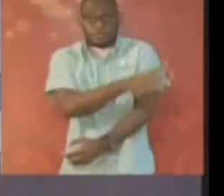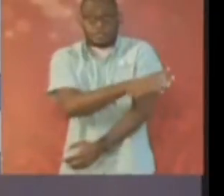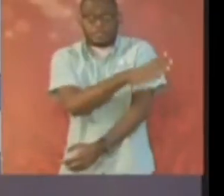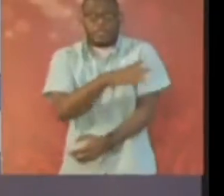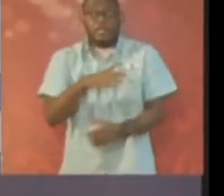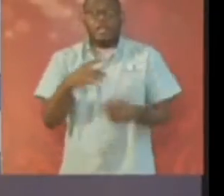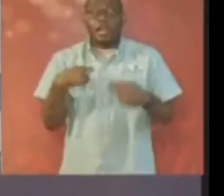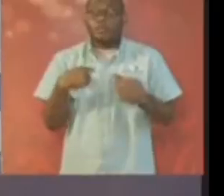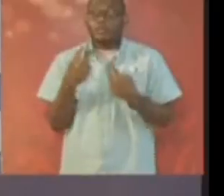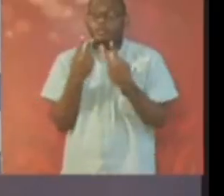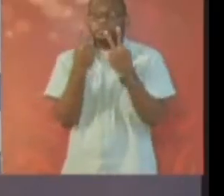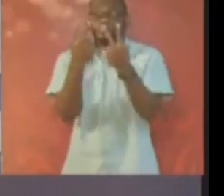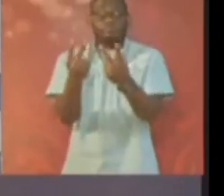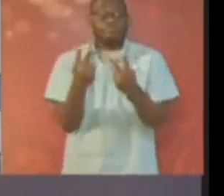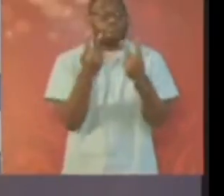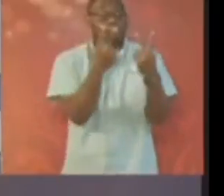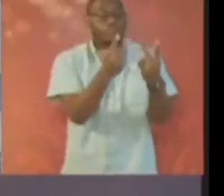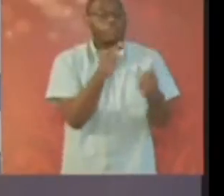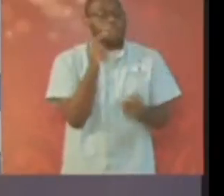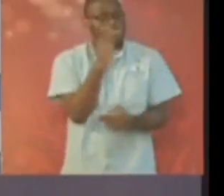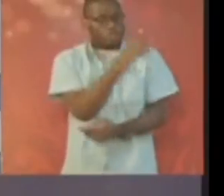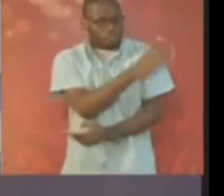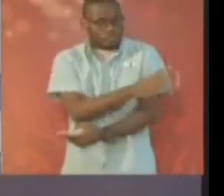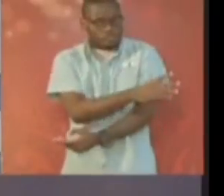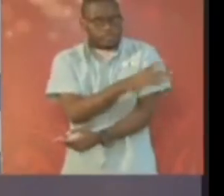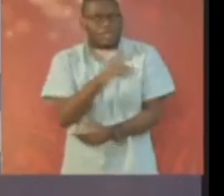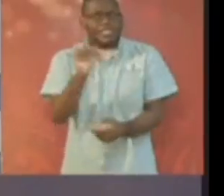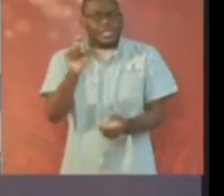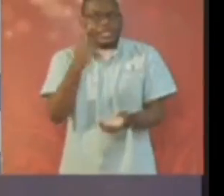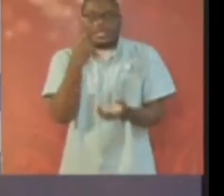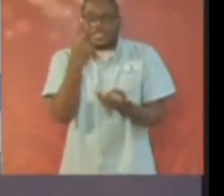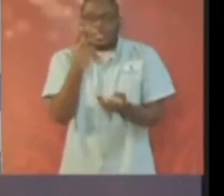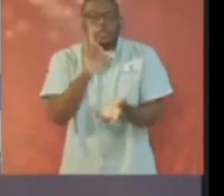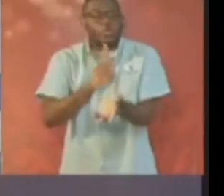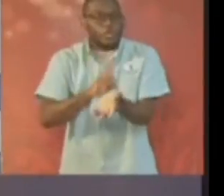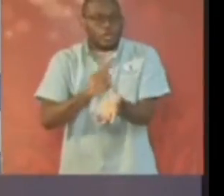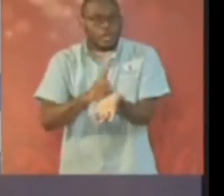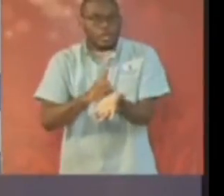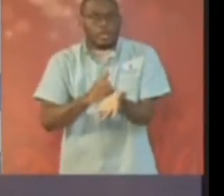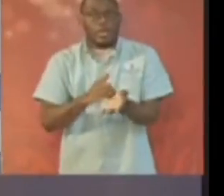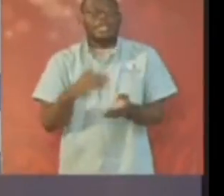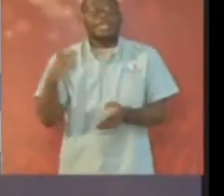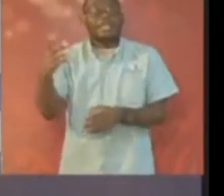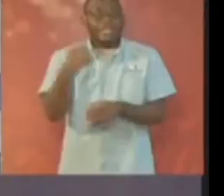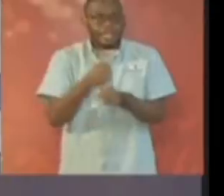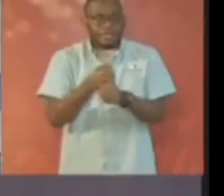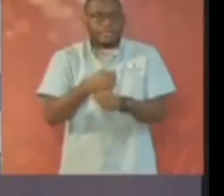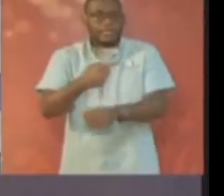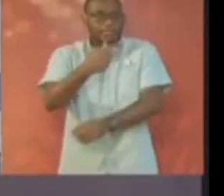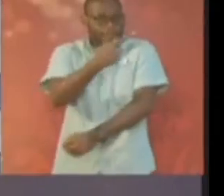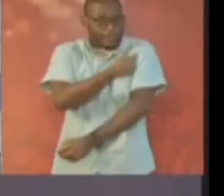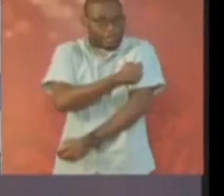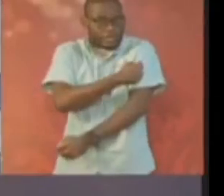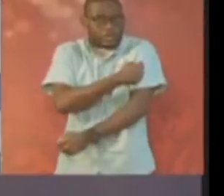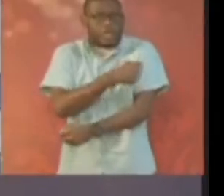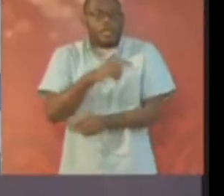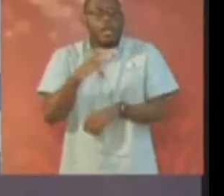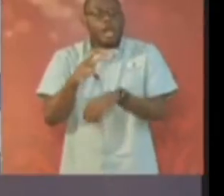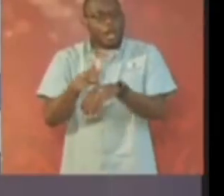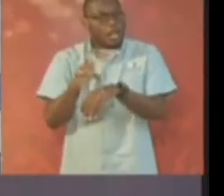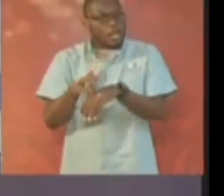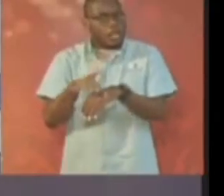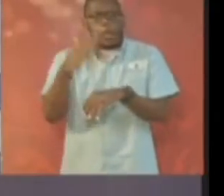your normal antenatal visit, you should be offered this vaccine. Get the vaccine early because it takes time to build